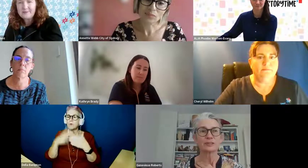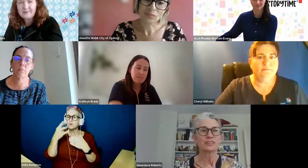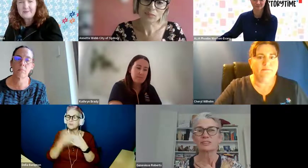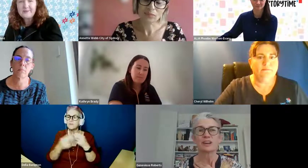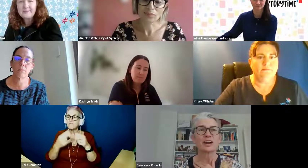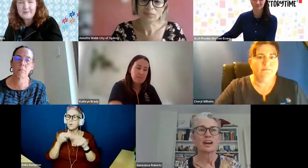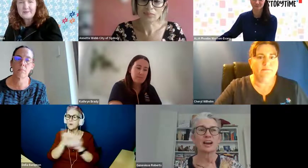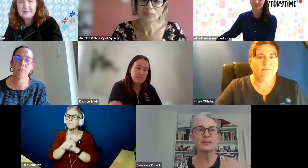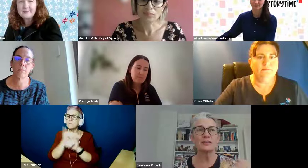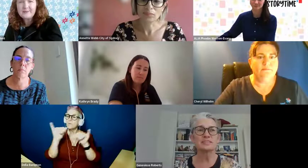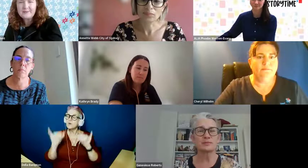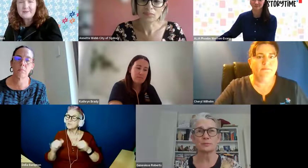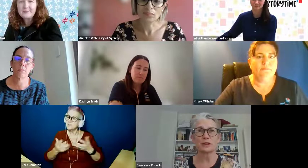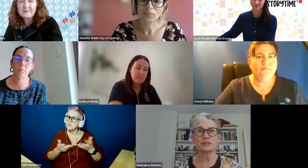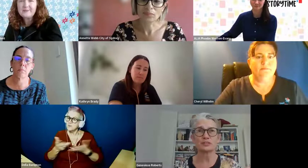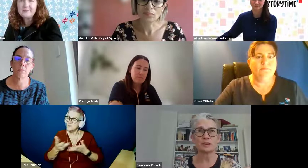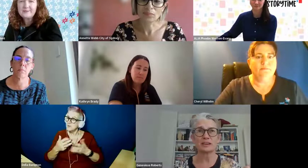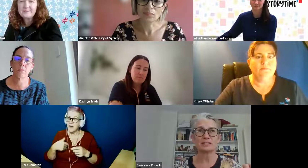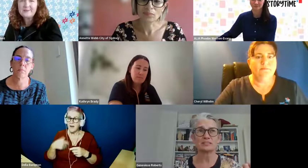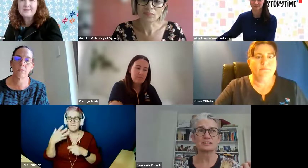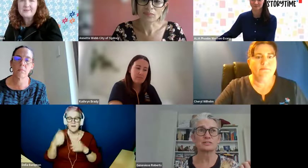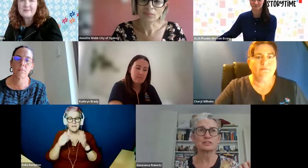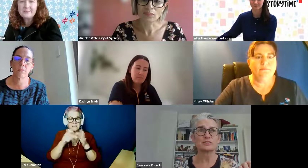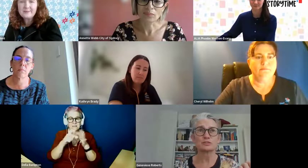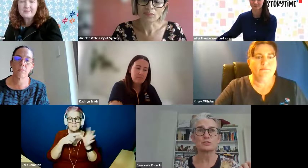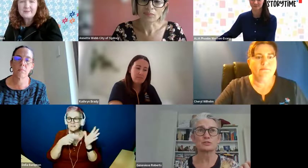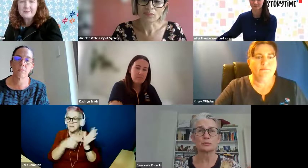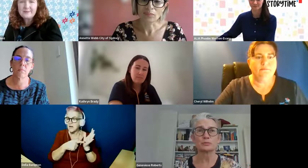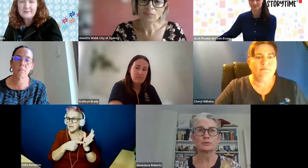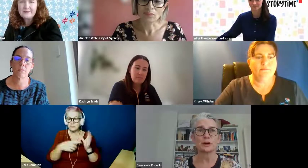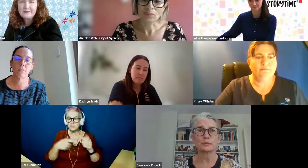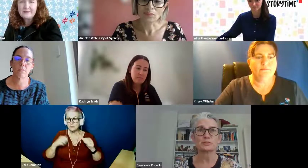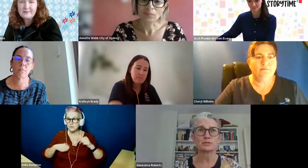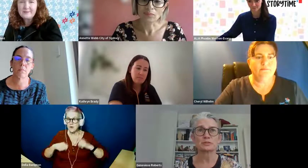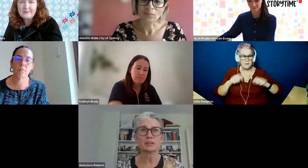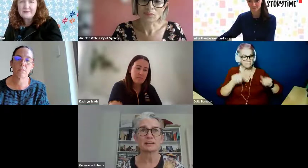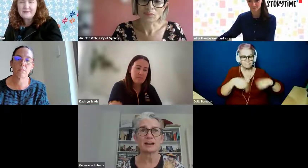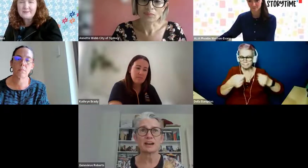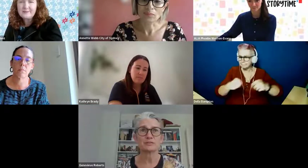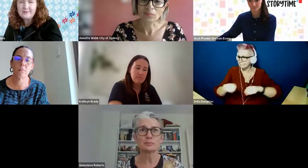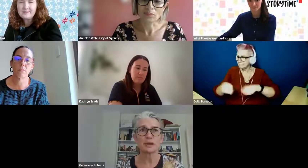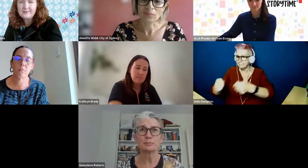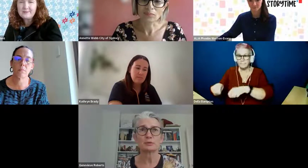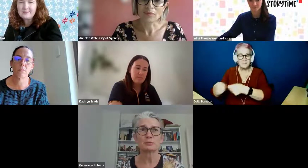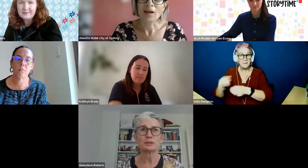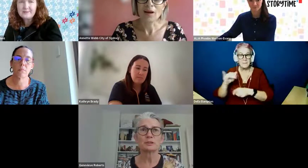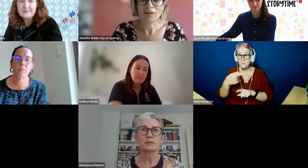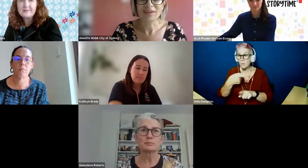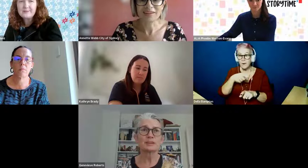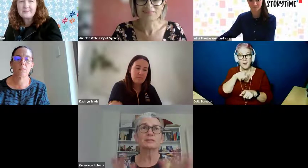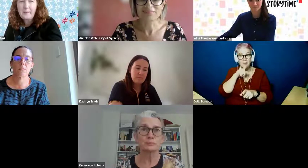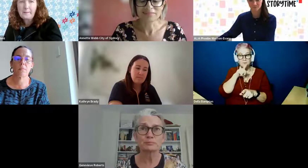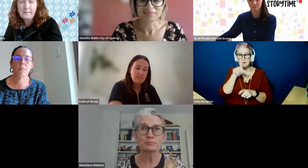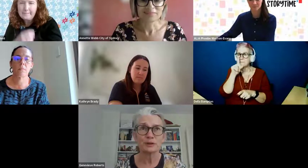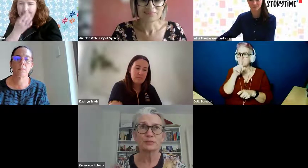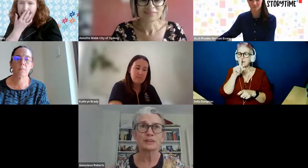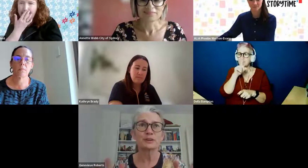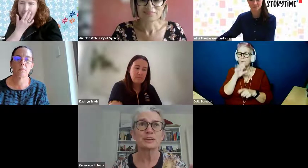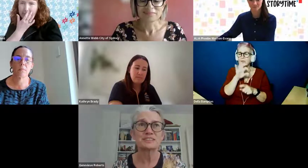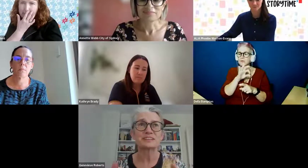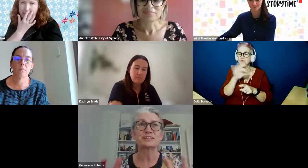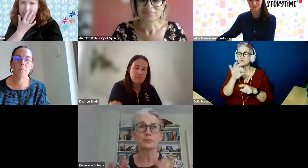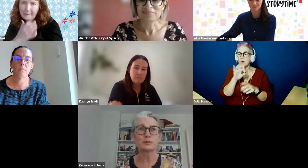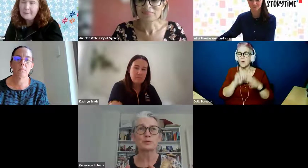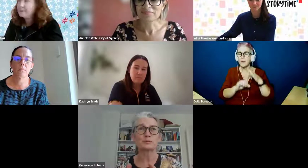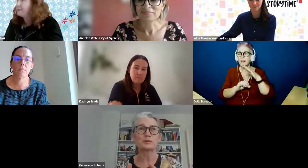emergency services. And I've had deaf awareness training delivered to groups of up to like 100 people. That, that's